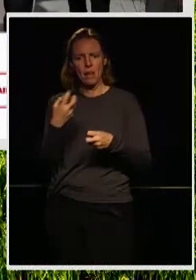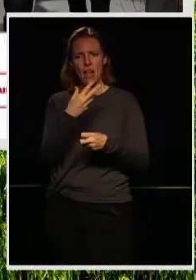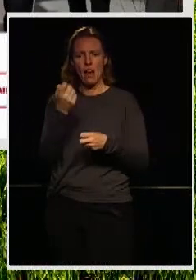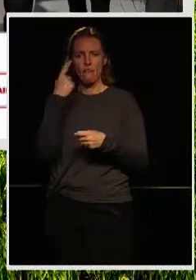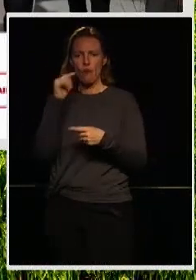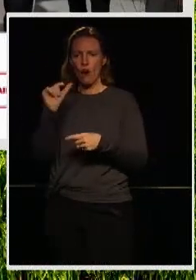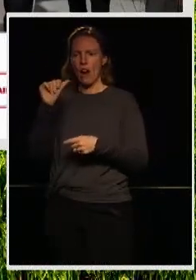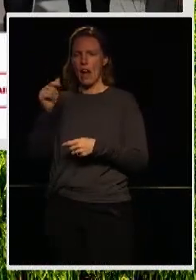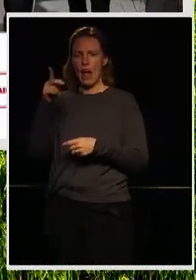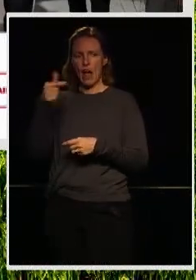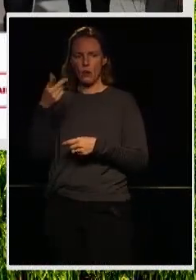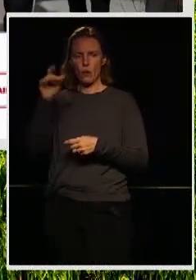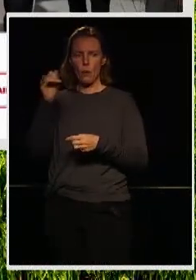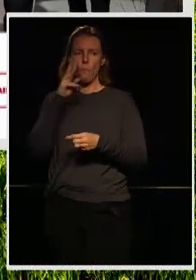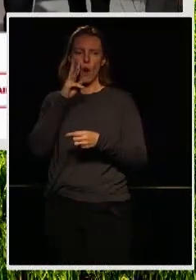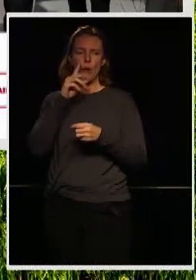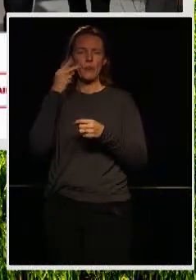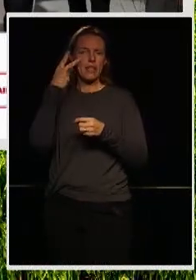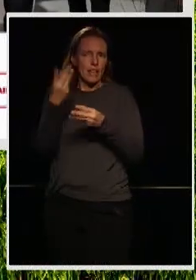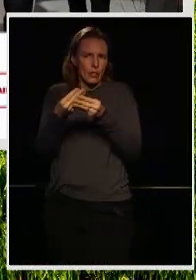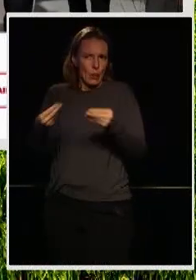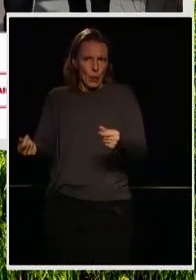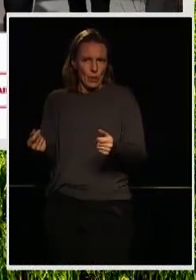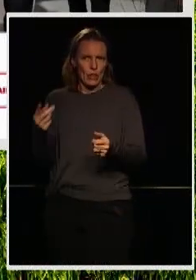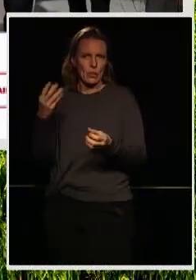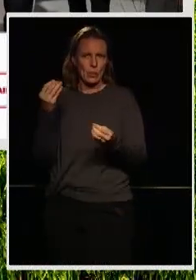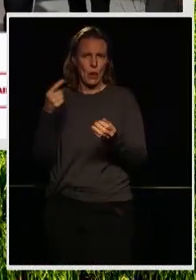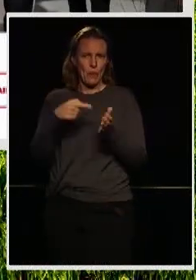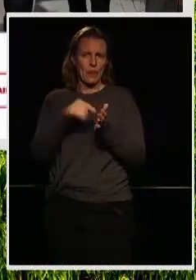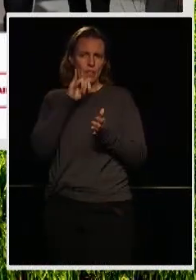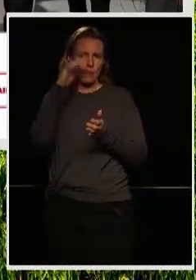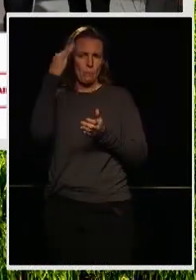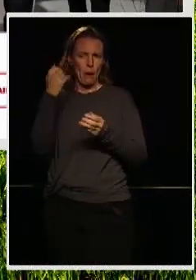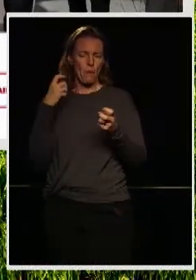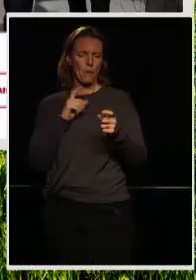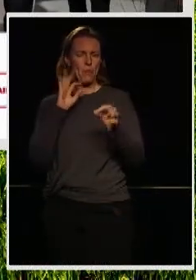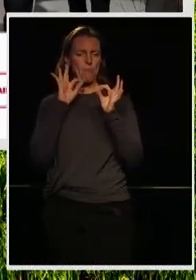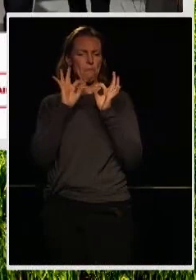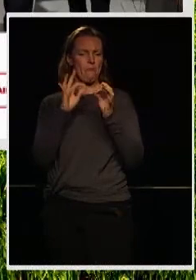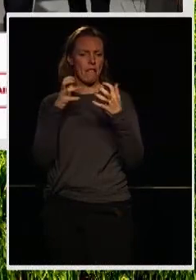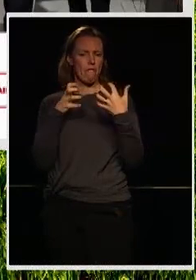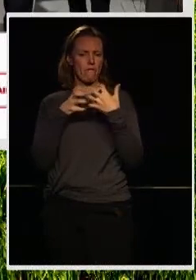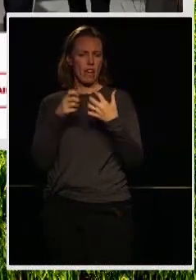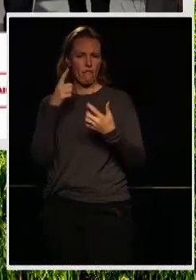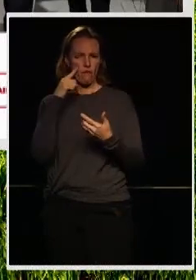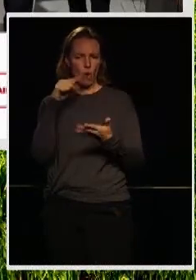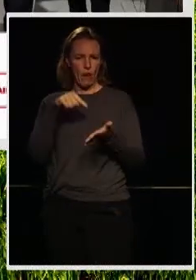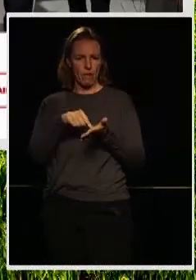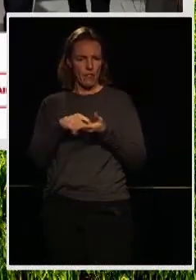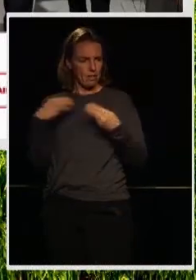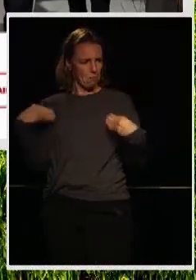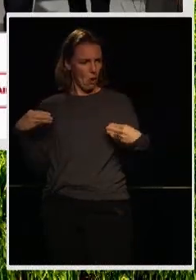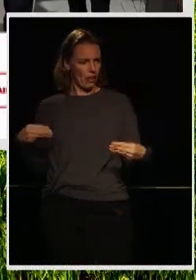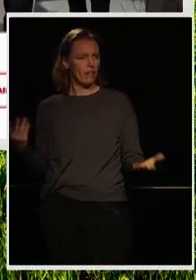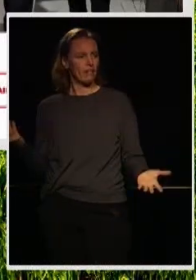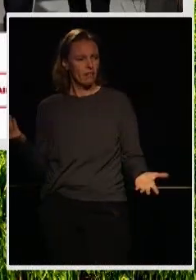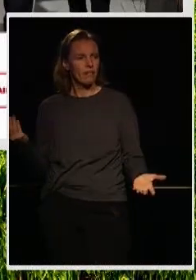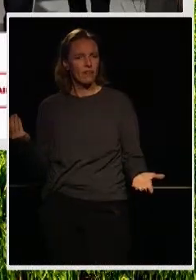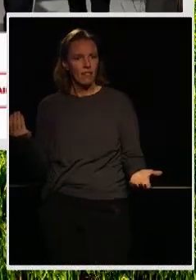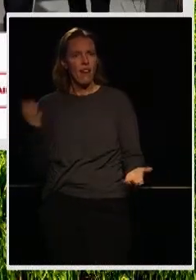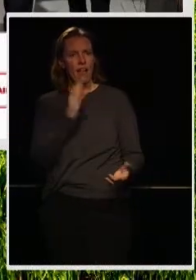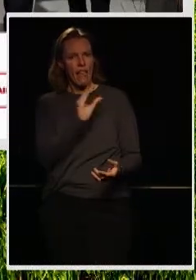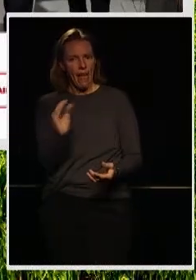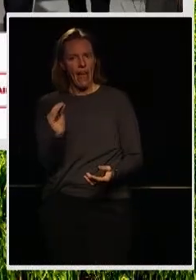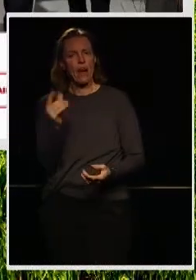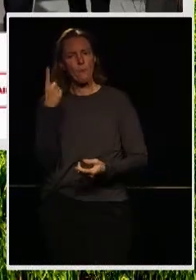for AgriWater, we see a solution. So this is why we're the perfect fit for this market. And